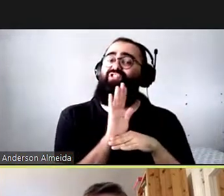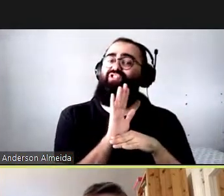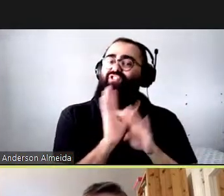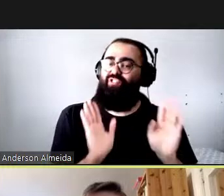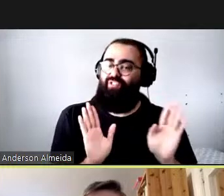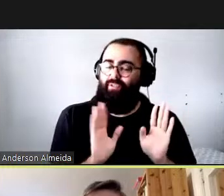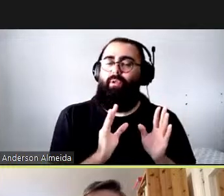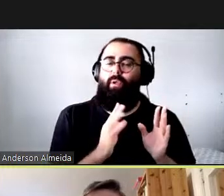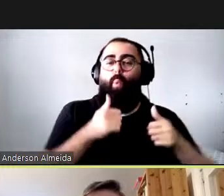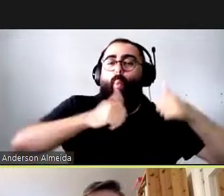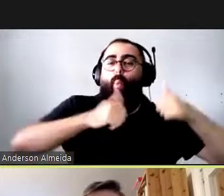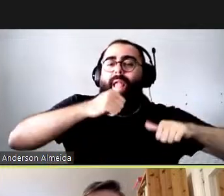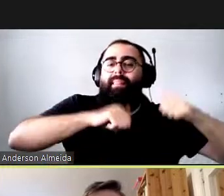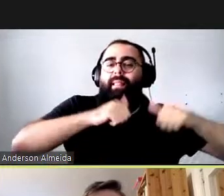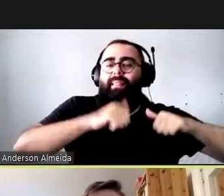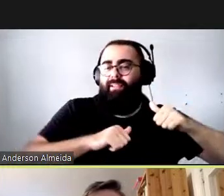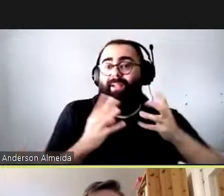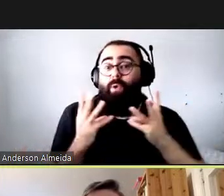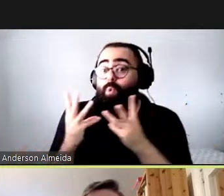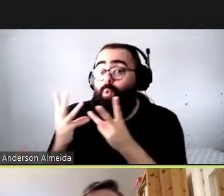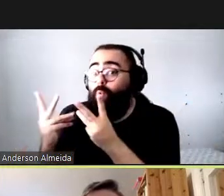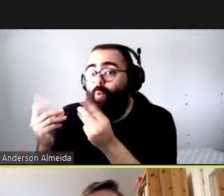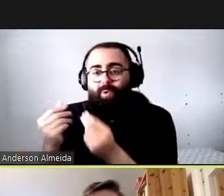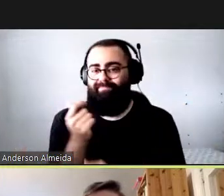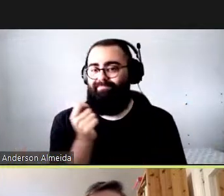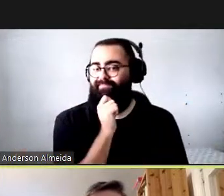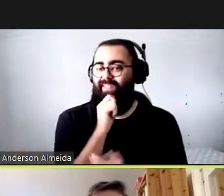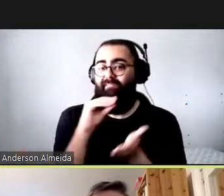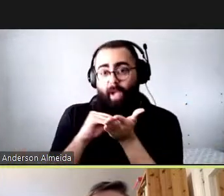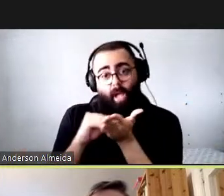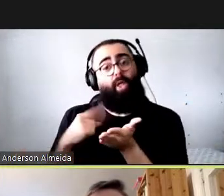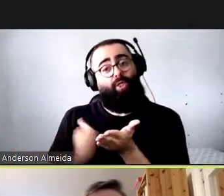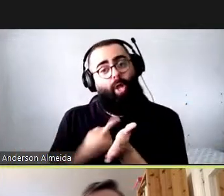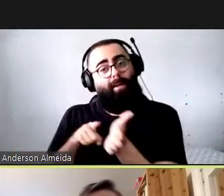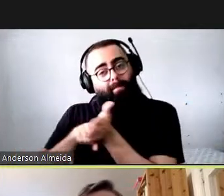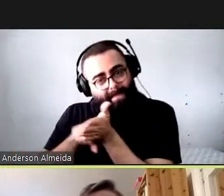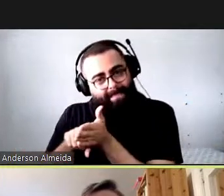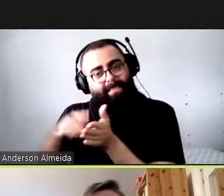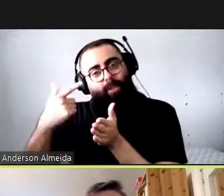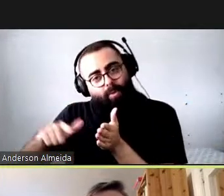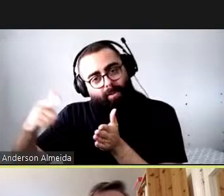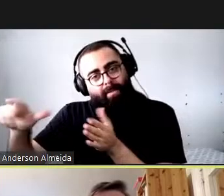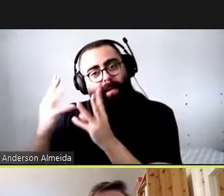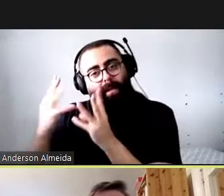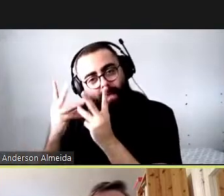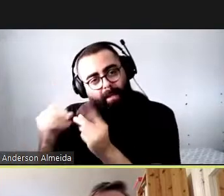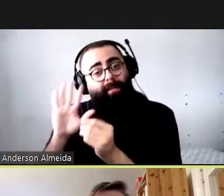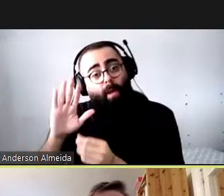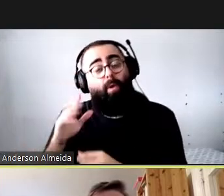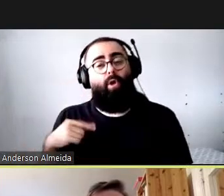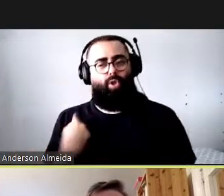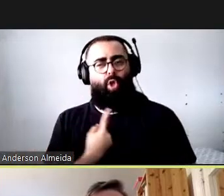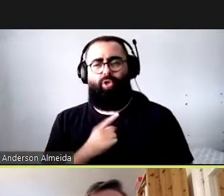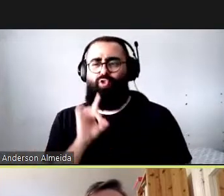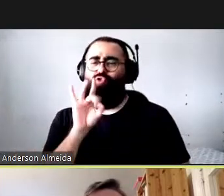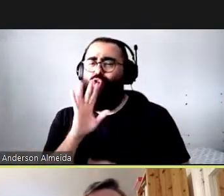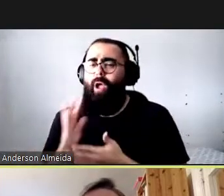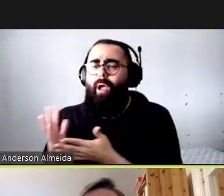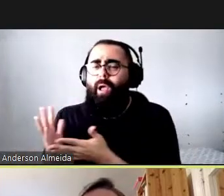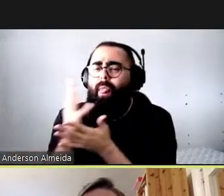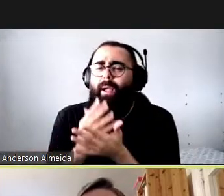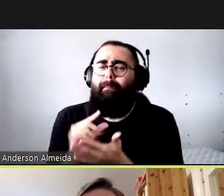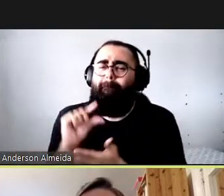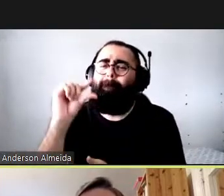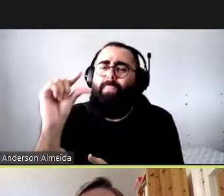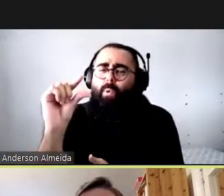are pretty preliminary because we were dealing with a small sample size, and despite that, there was still a good bit of